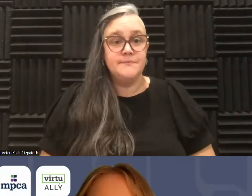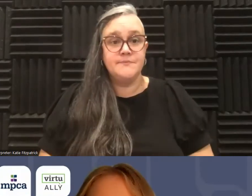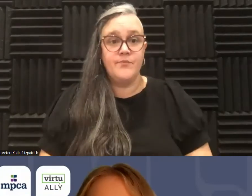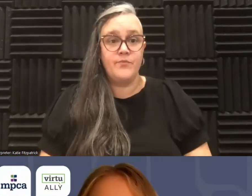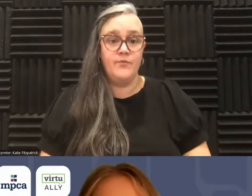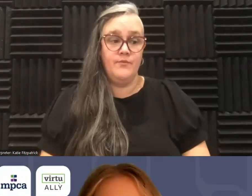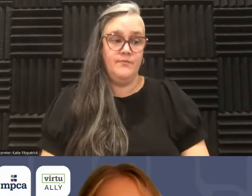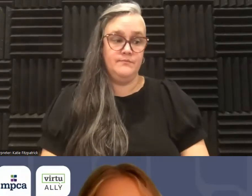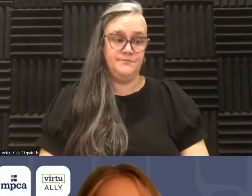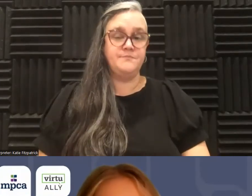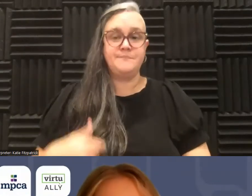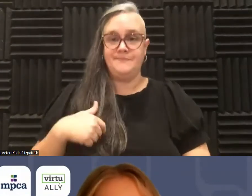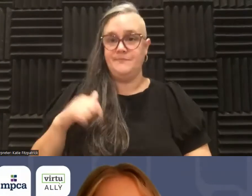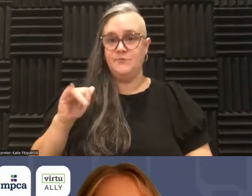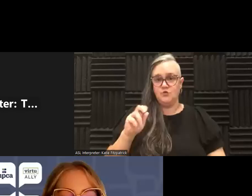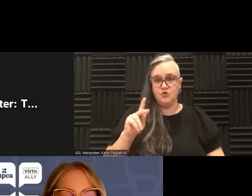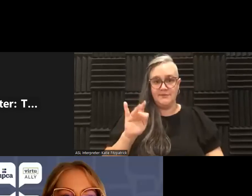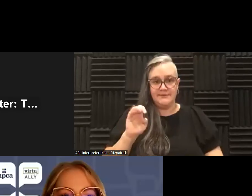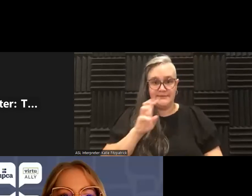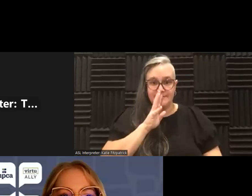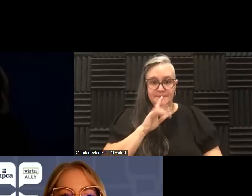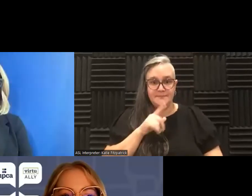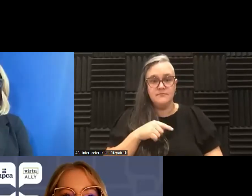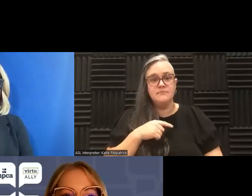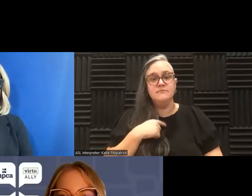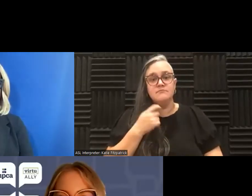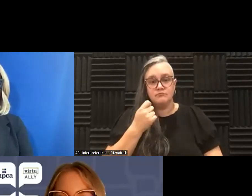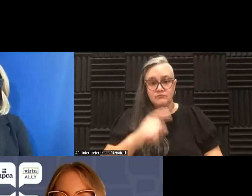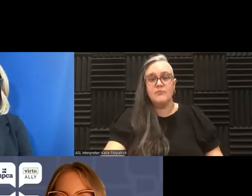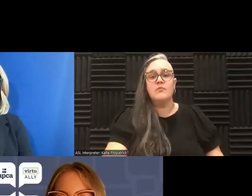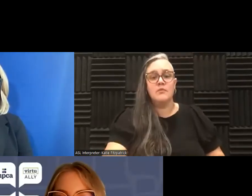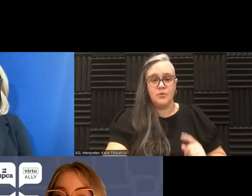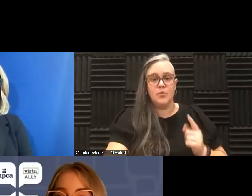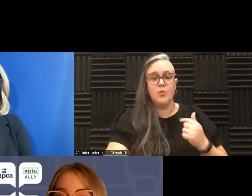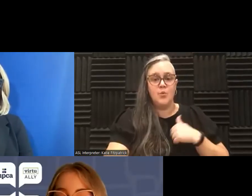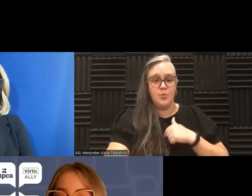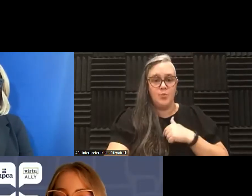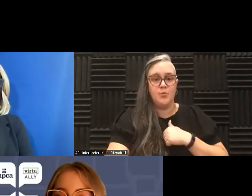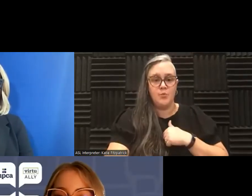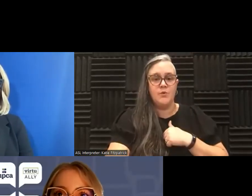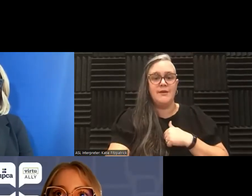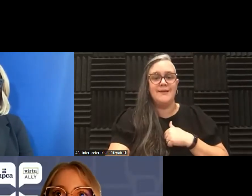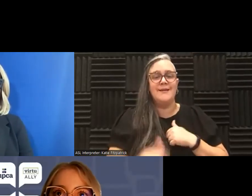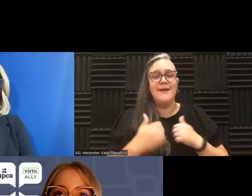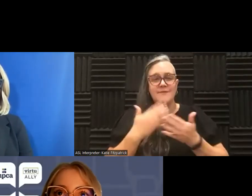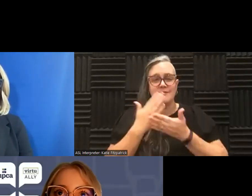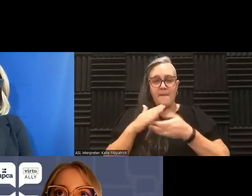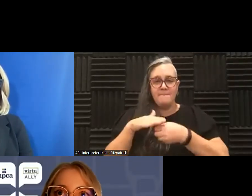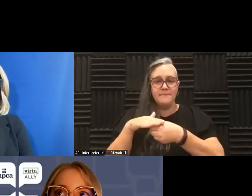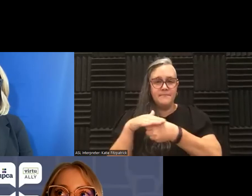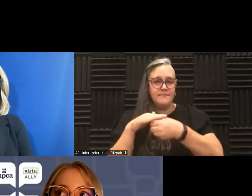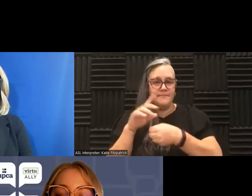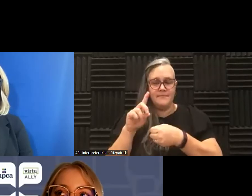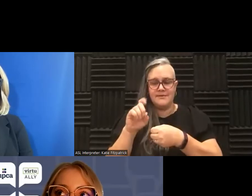So this is Jackie again. I would say that we have had some dialects